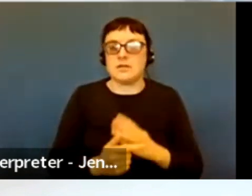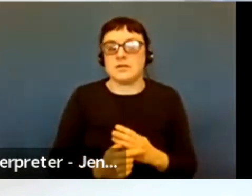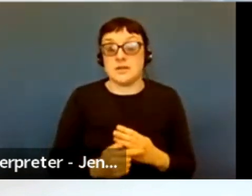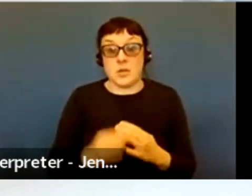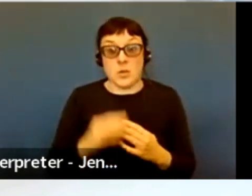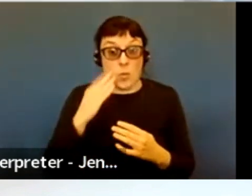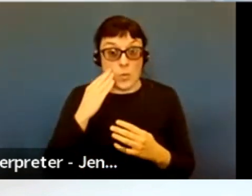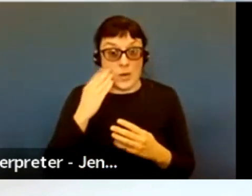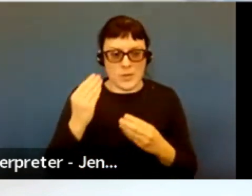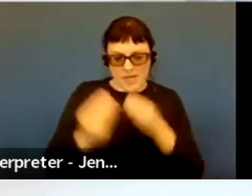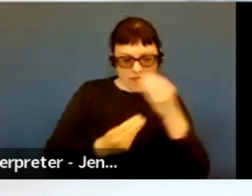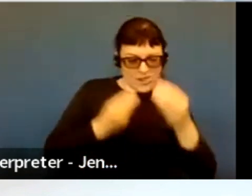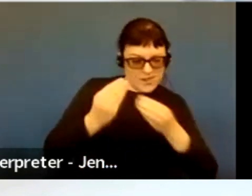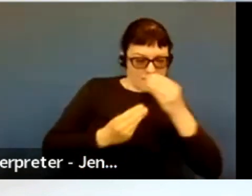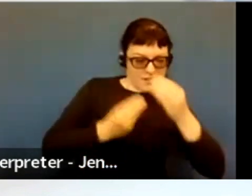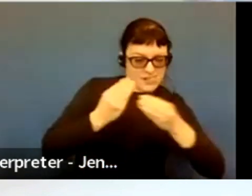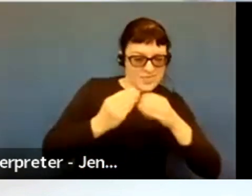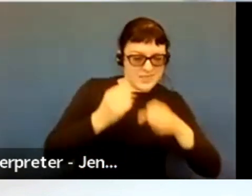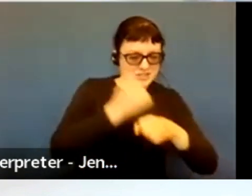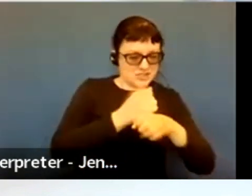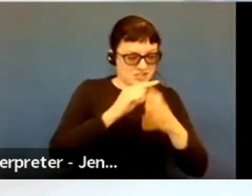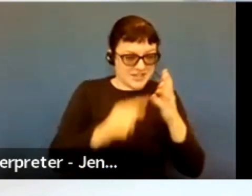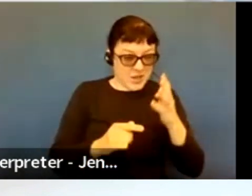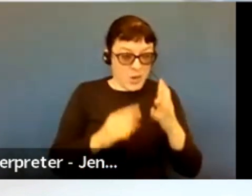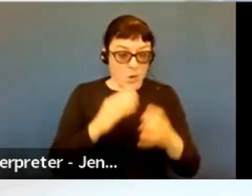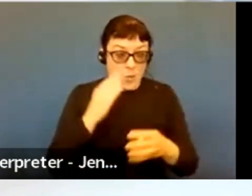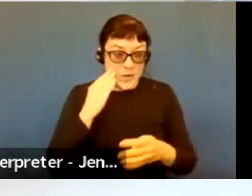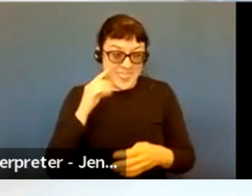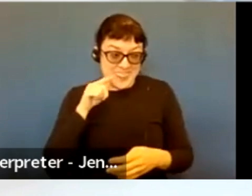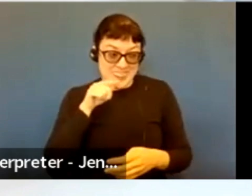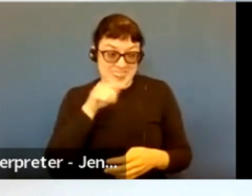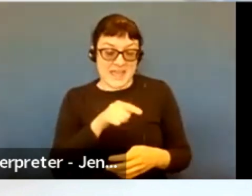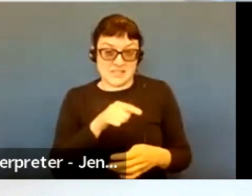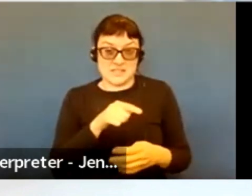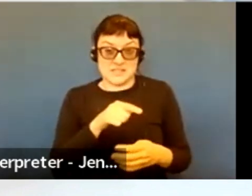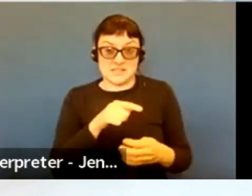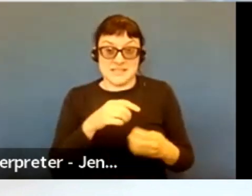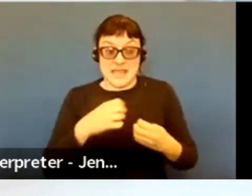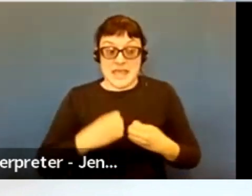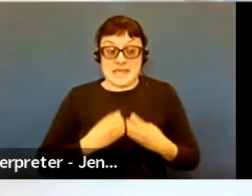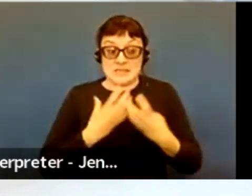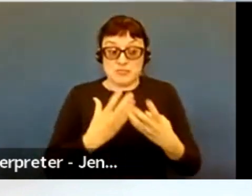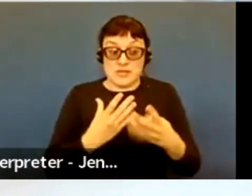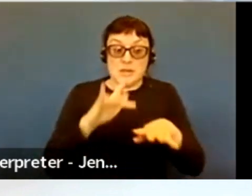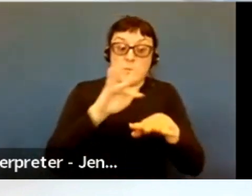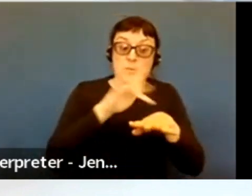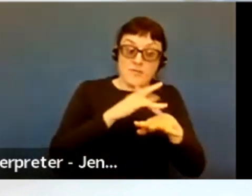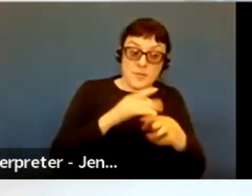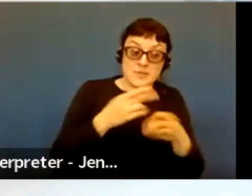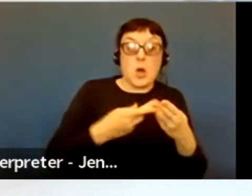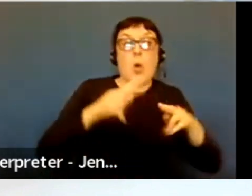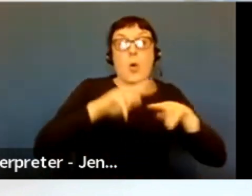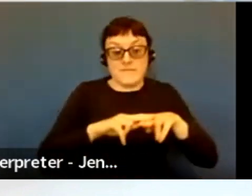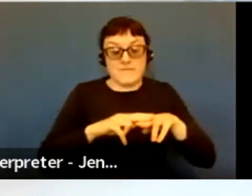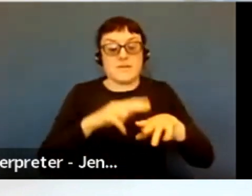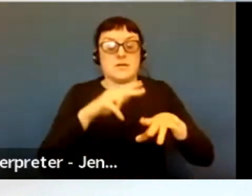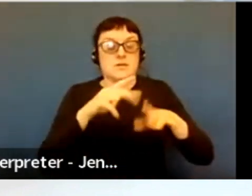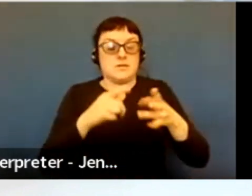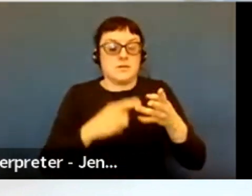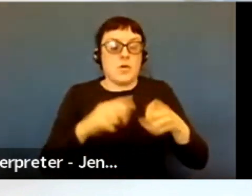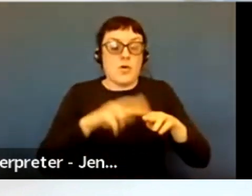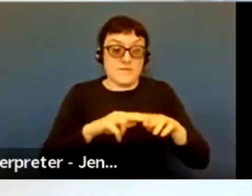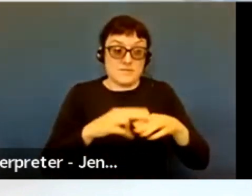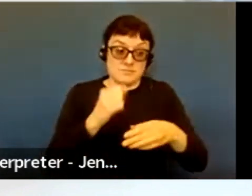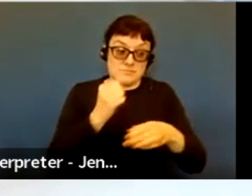And so when we play with that ourselves, when is that an expression of performance of gender and